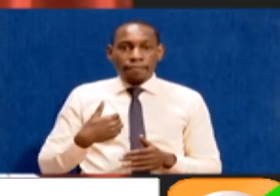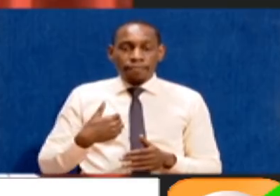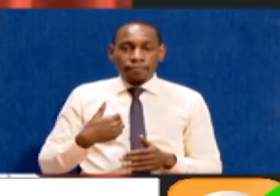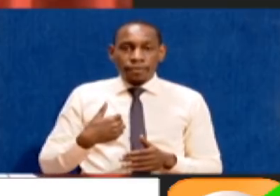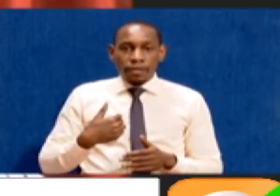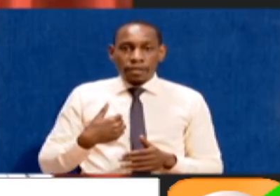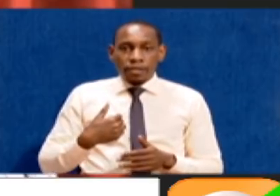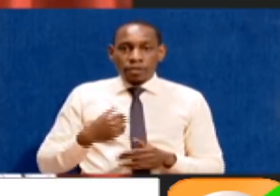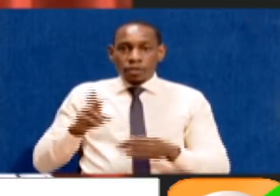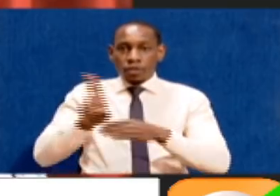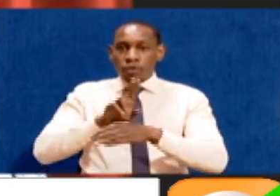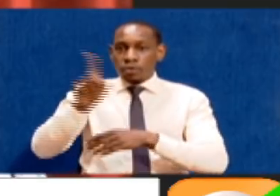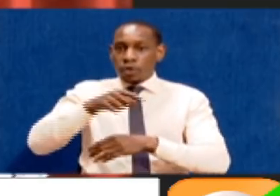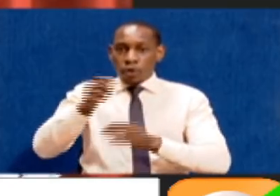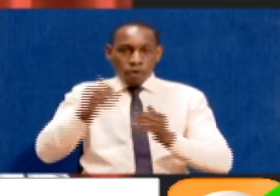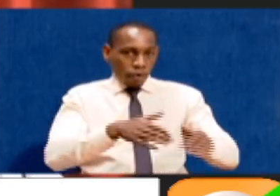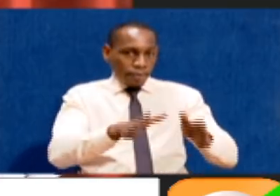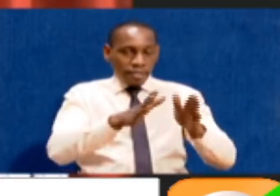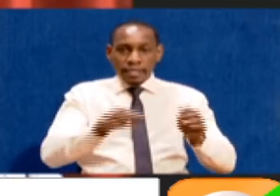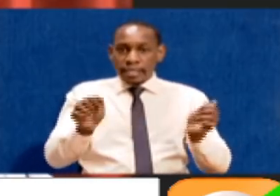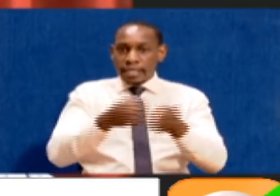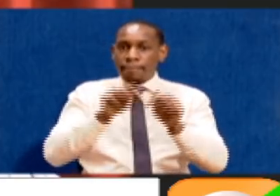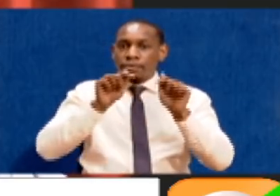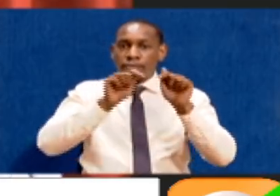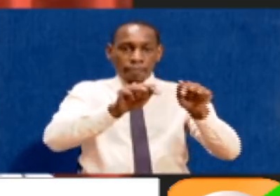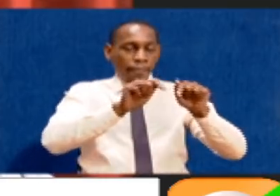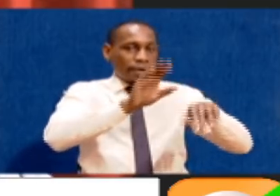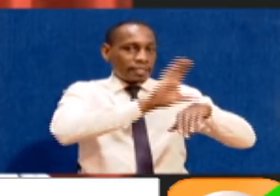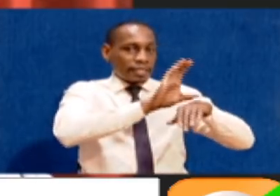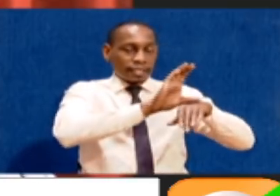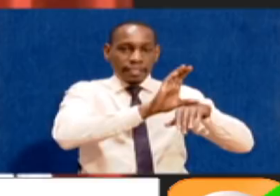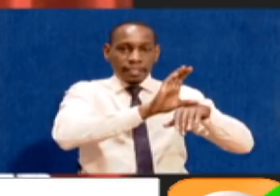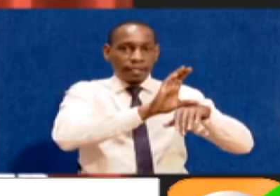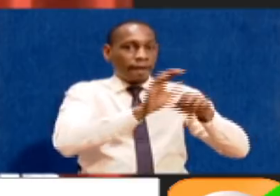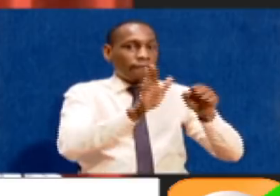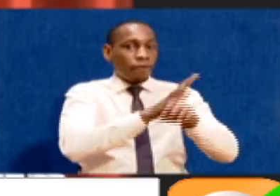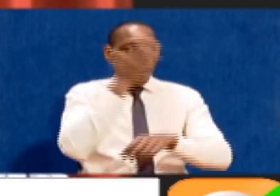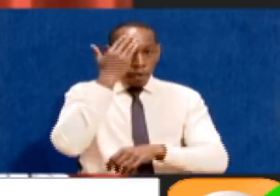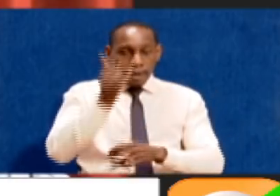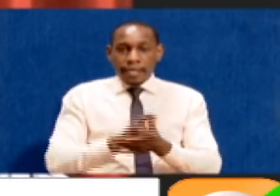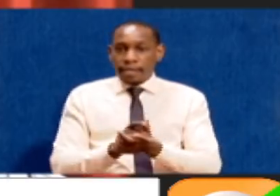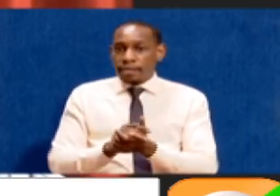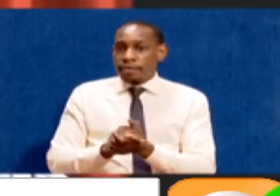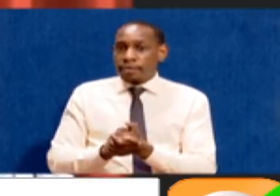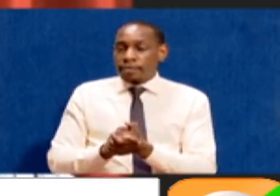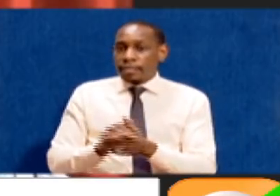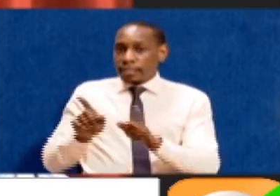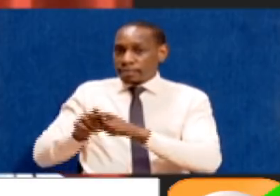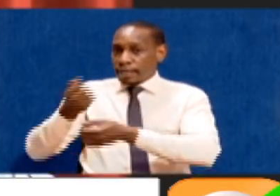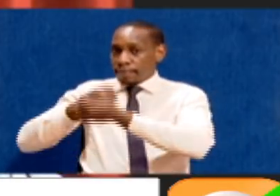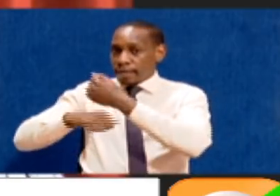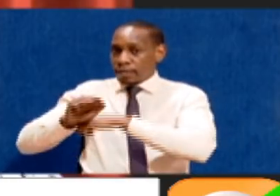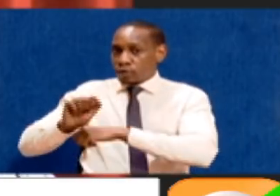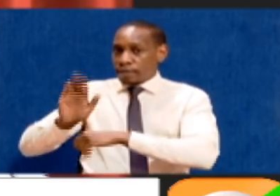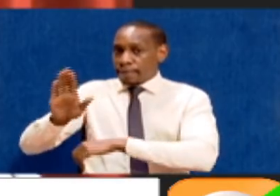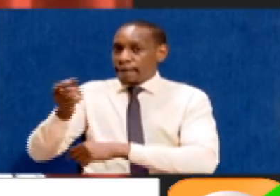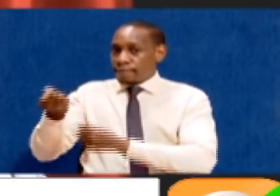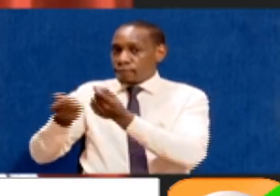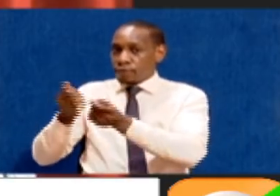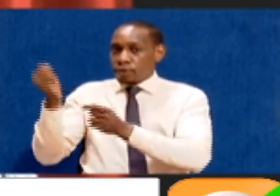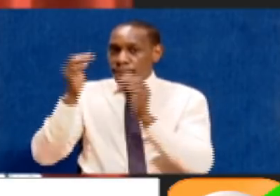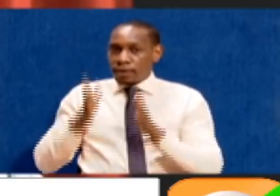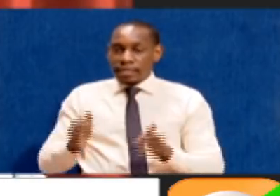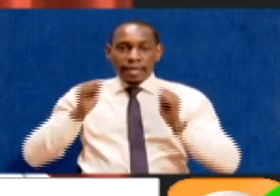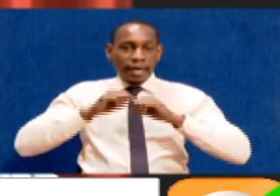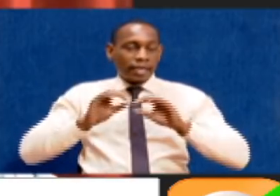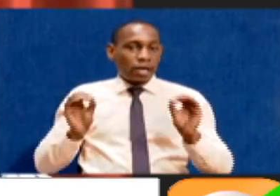that opportunity, mm-hmm. we cannot condemn the church fully because as a result of that. And